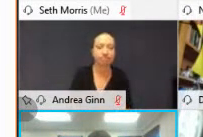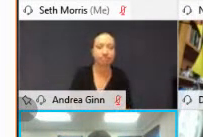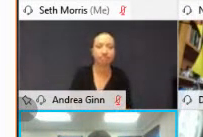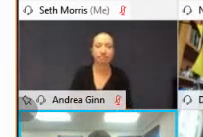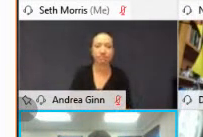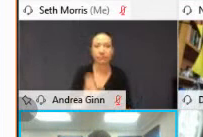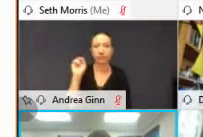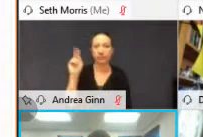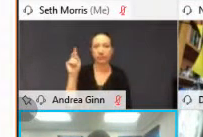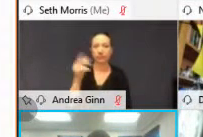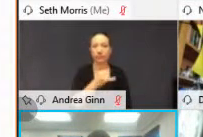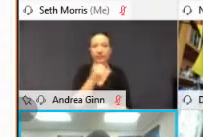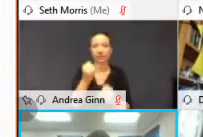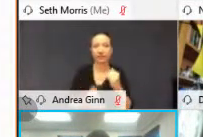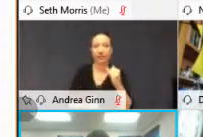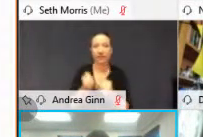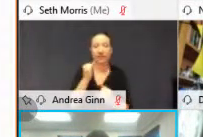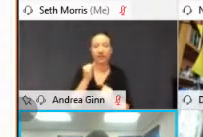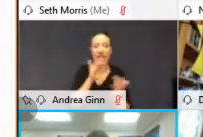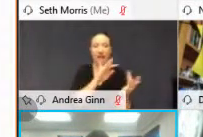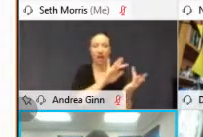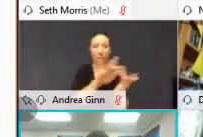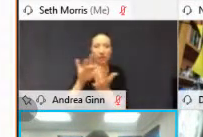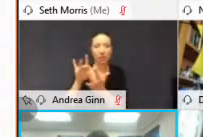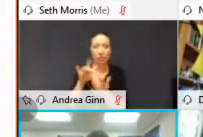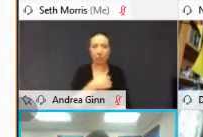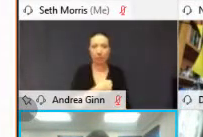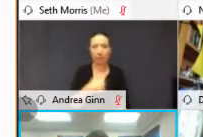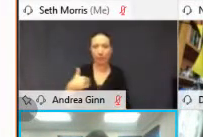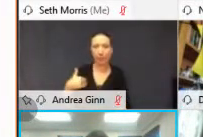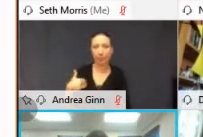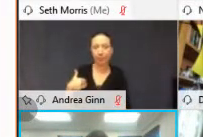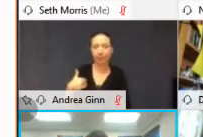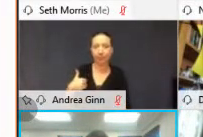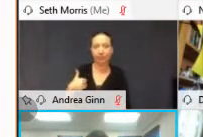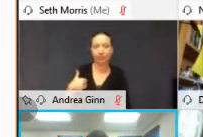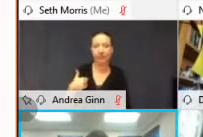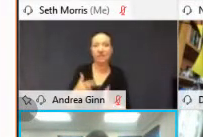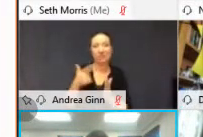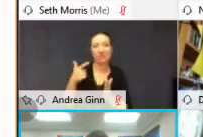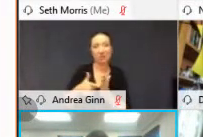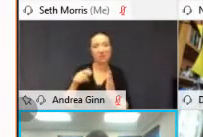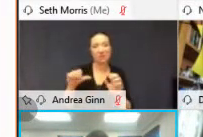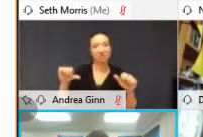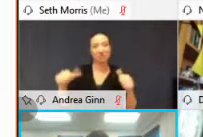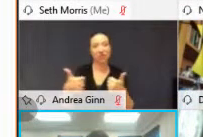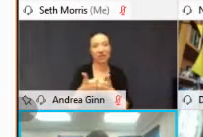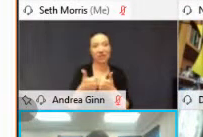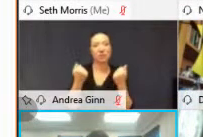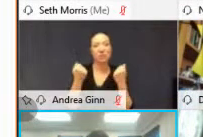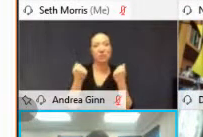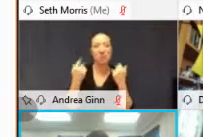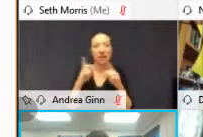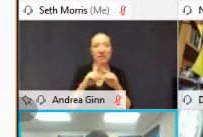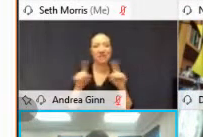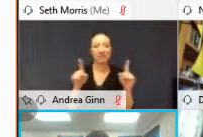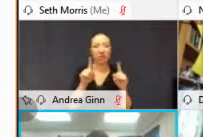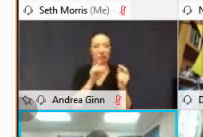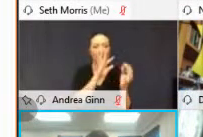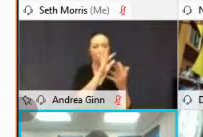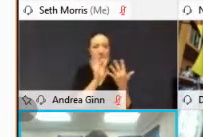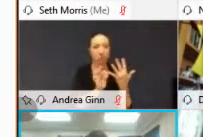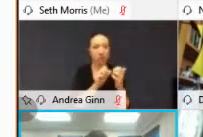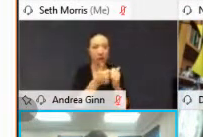Okay, and finally, outreach to the members. This is, sometimes challenging. There's so many different ways that we can try to reach out to the